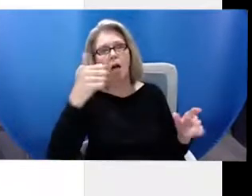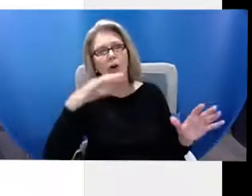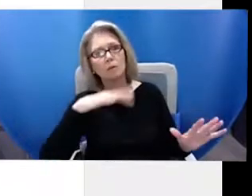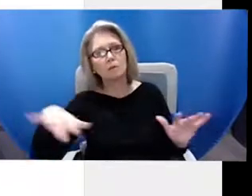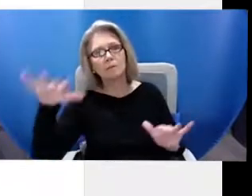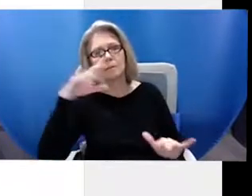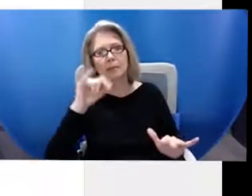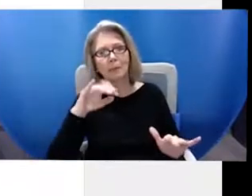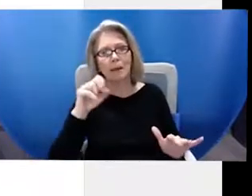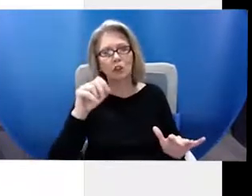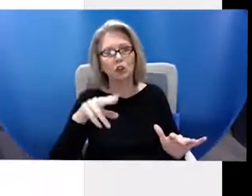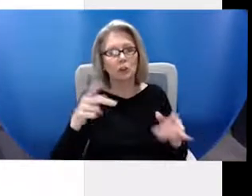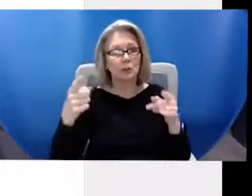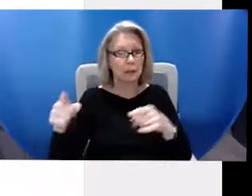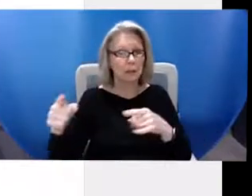another dimension takes place.